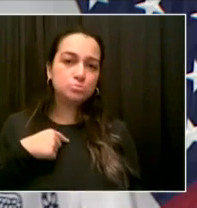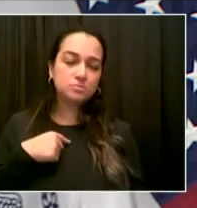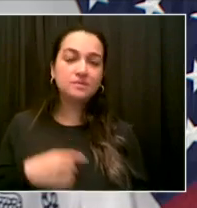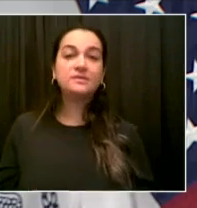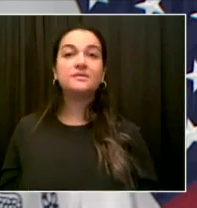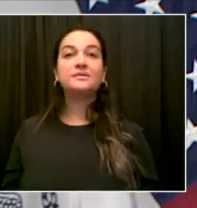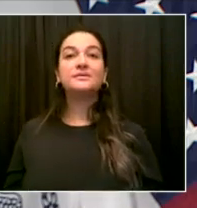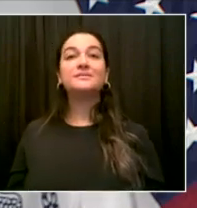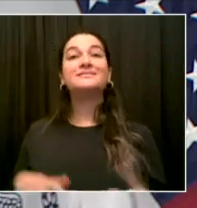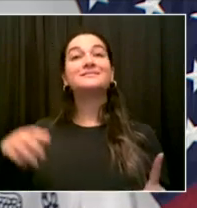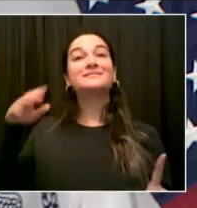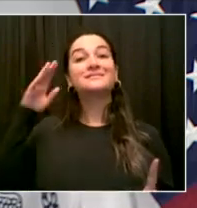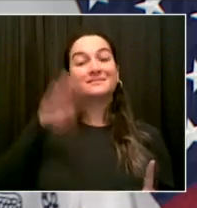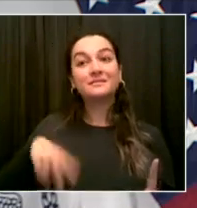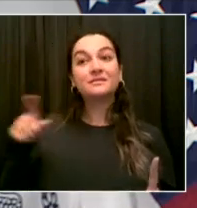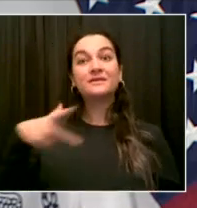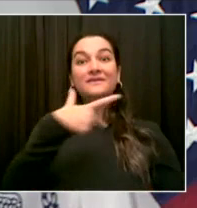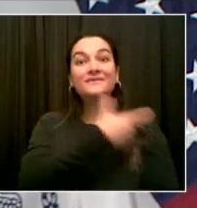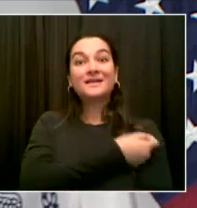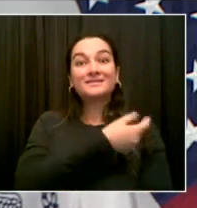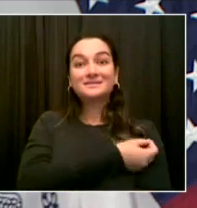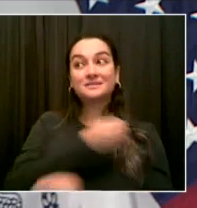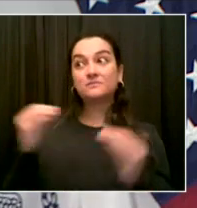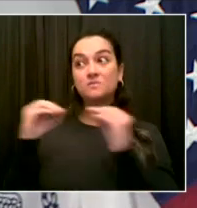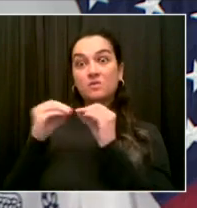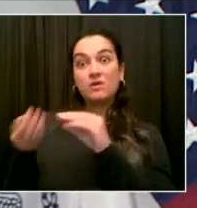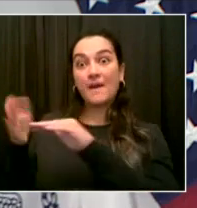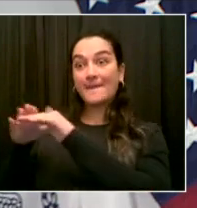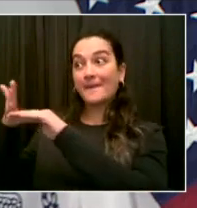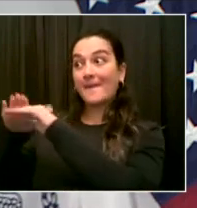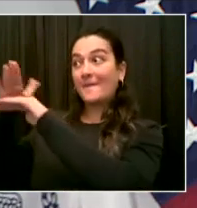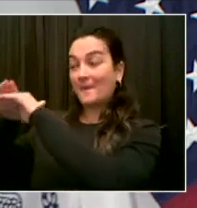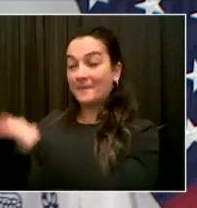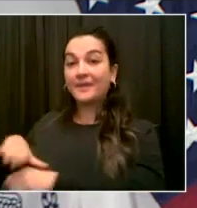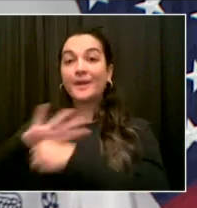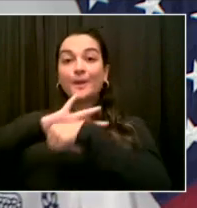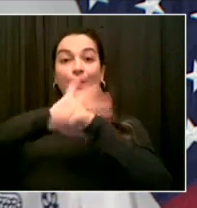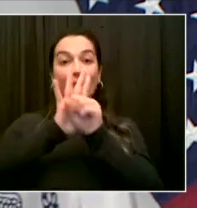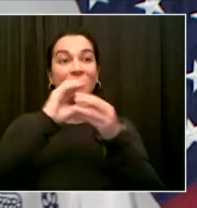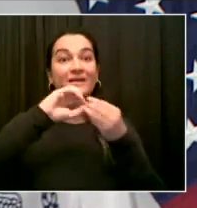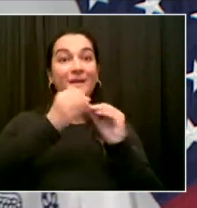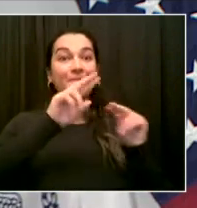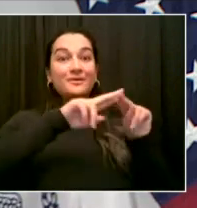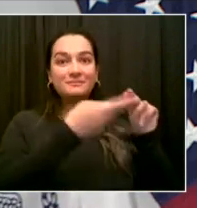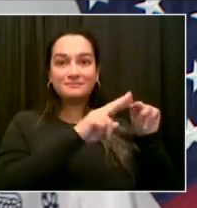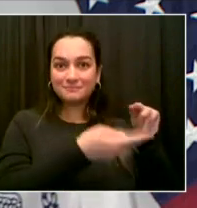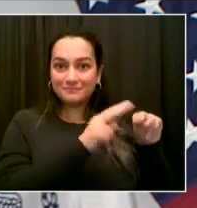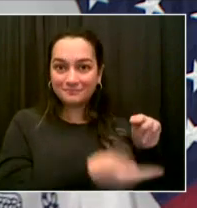want to continue to make it easier, continue to make it fun, make it something people want to do. Go ahead, Stacey.